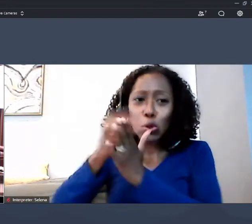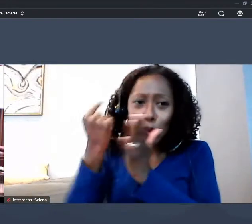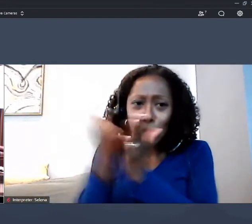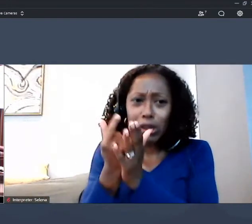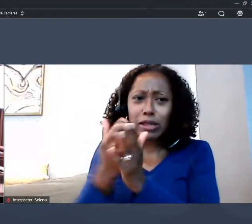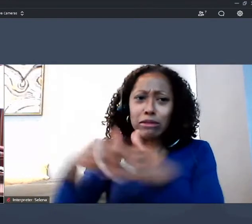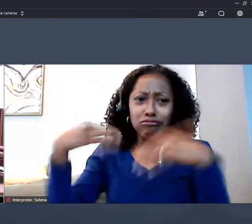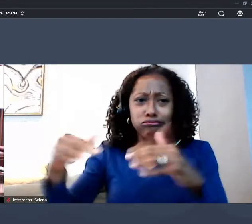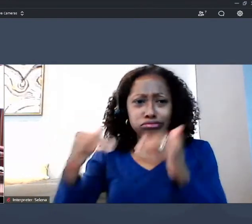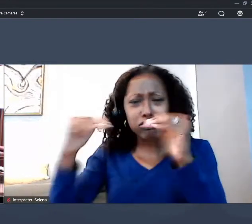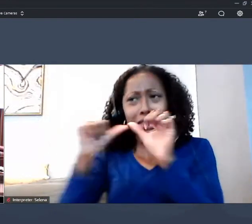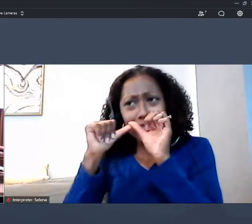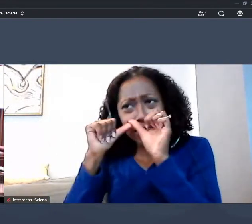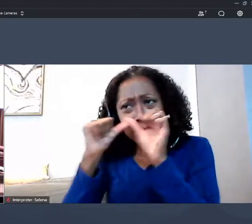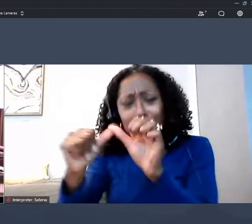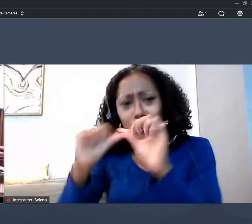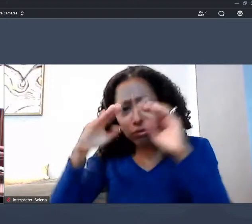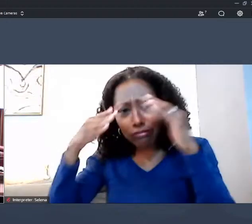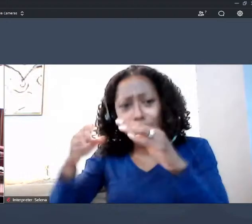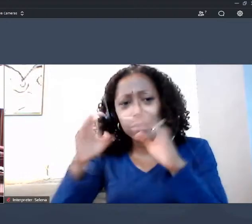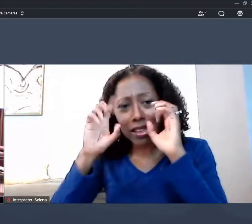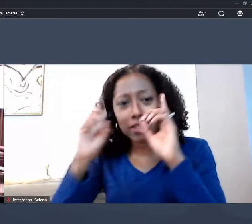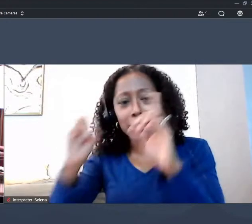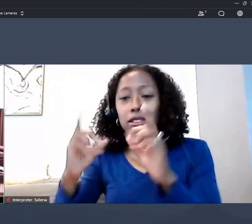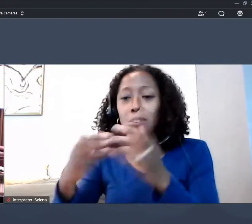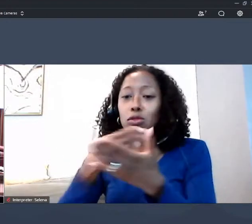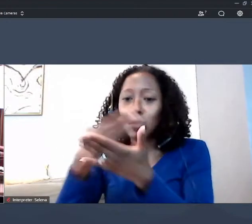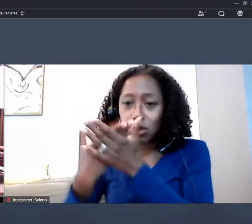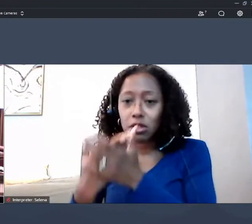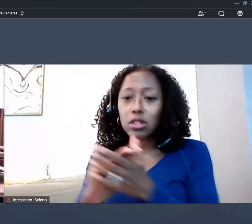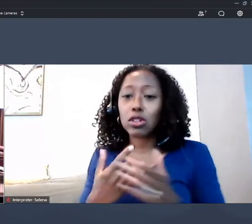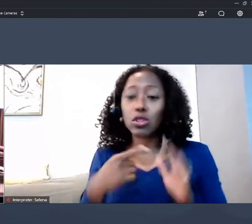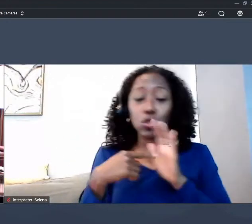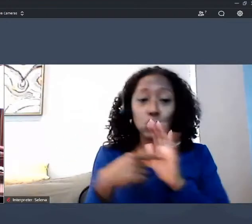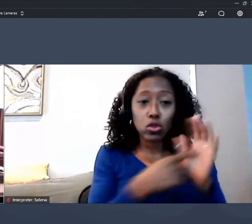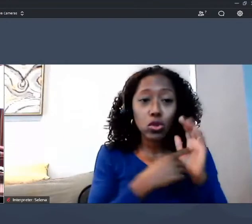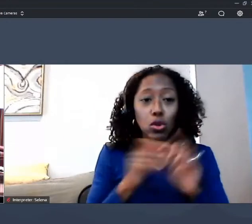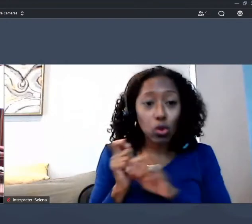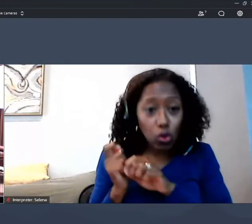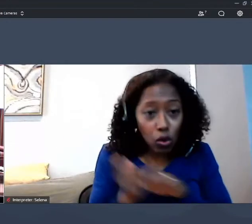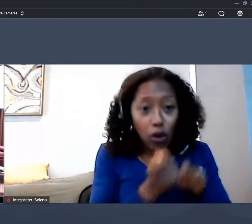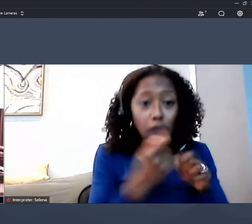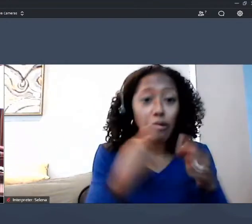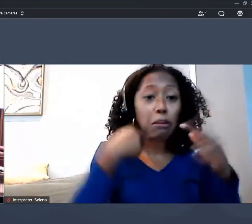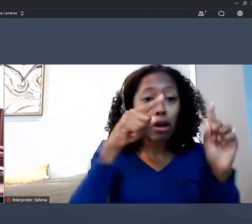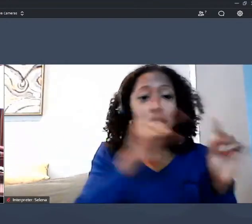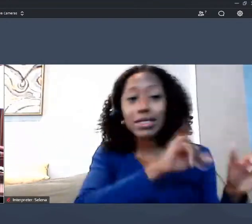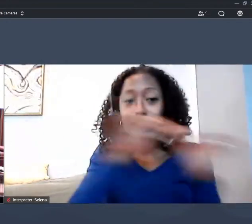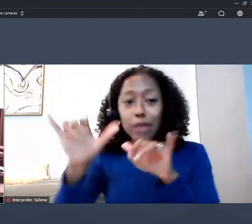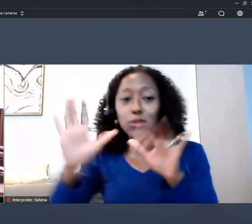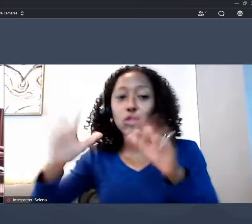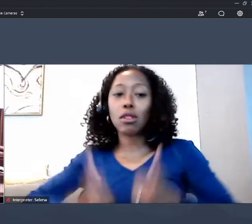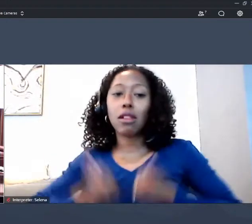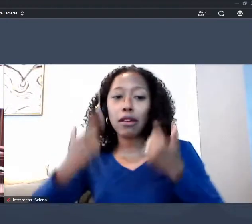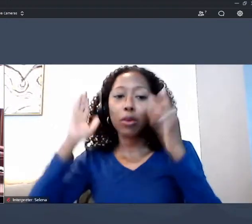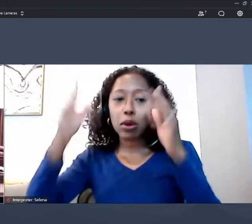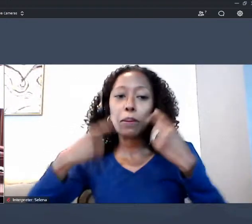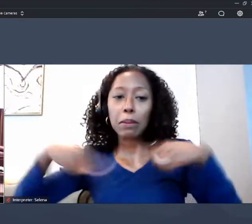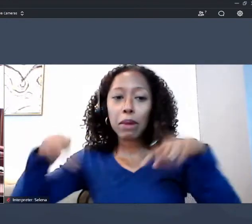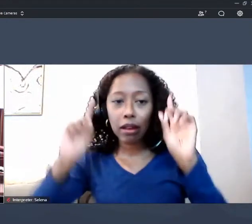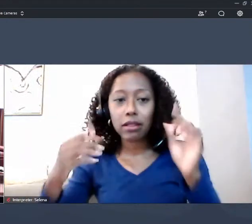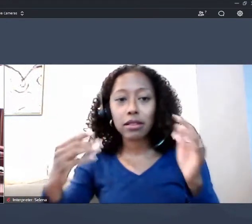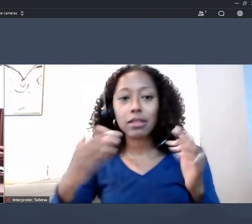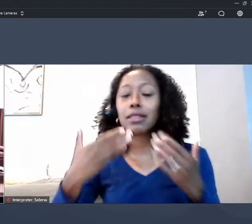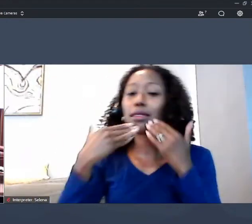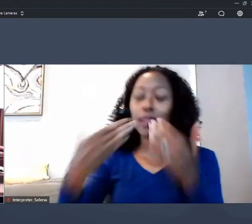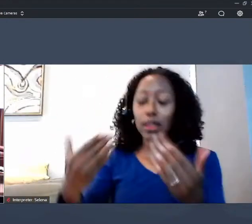that educational component, because you have what you show on the golf course, you're going to show in life. Thank you. Colleagues, it's been moved by